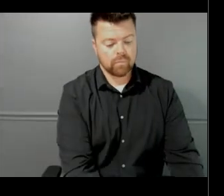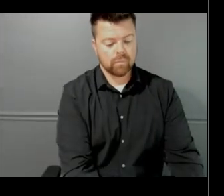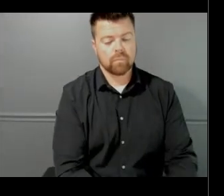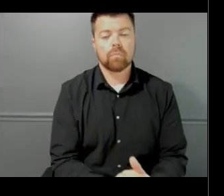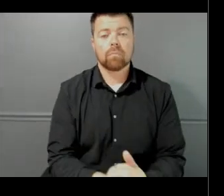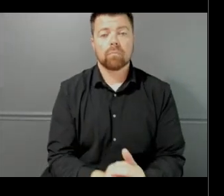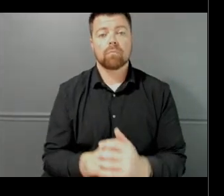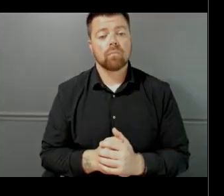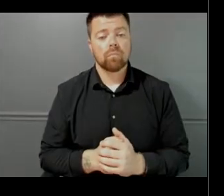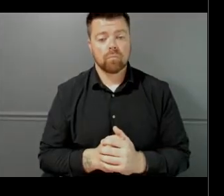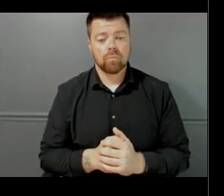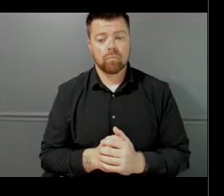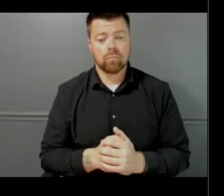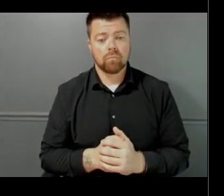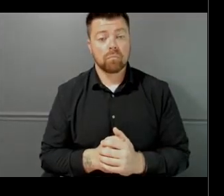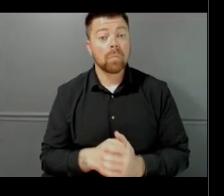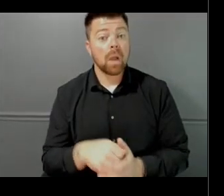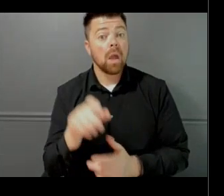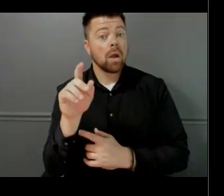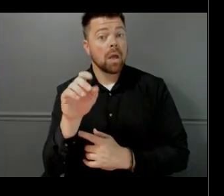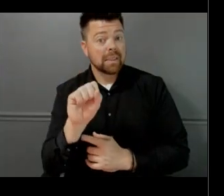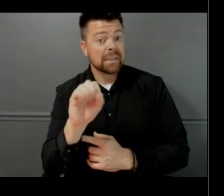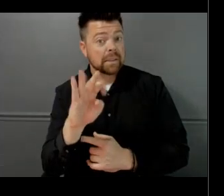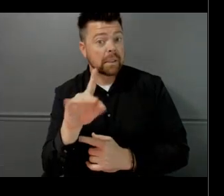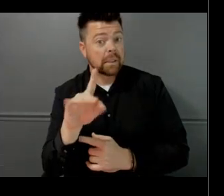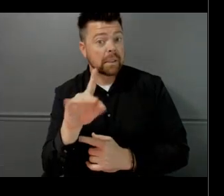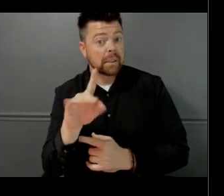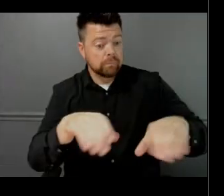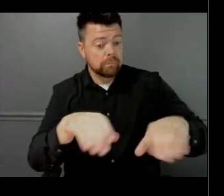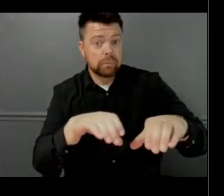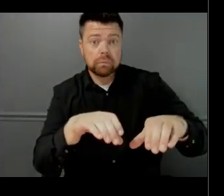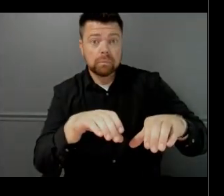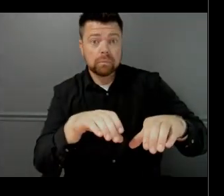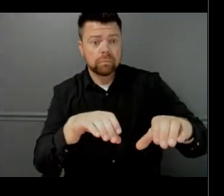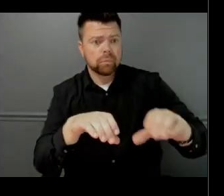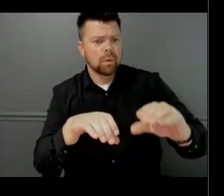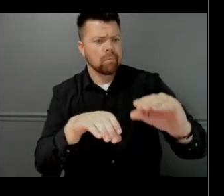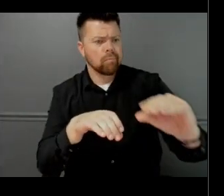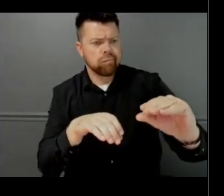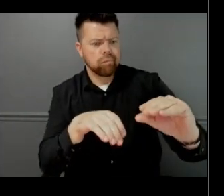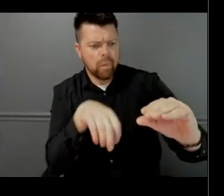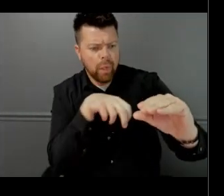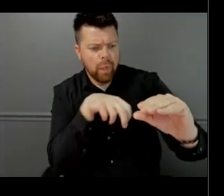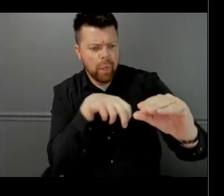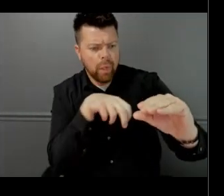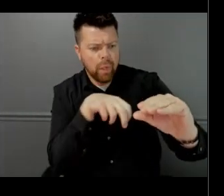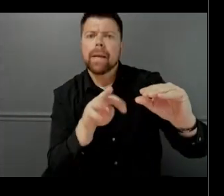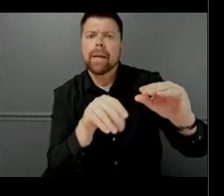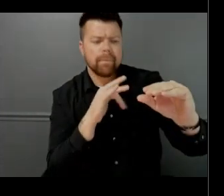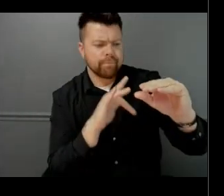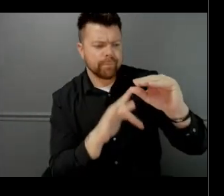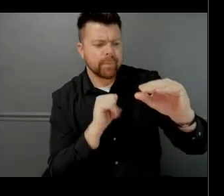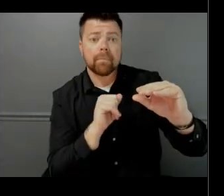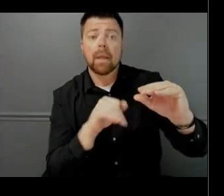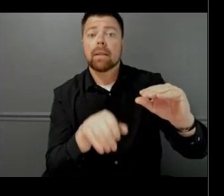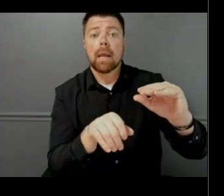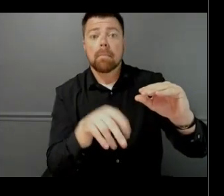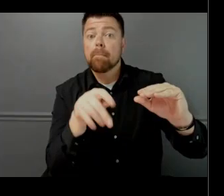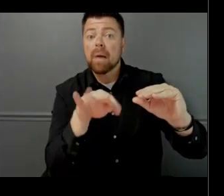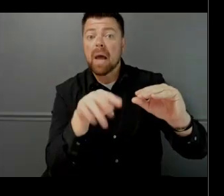Sinks in restrooms must have knee space, pipe protection, and usable faucet